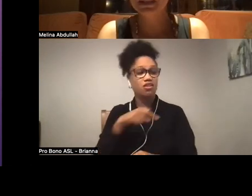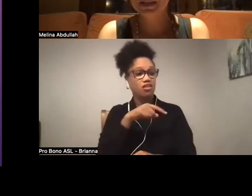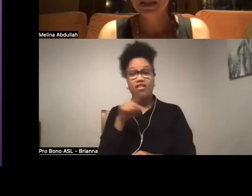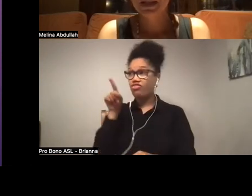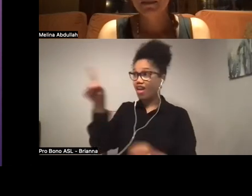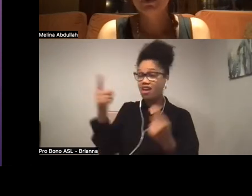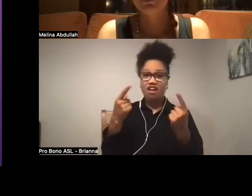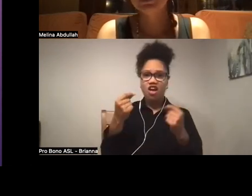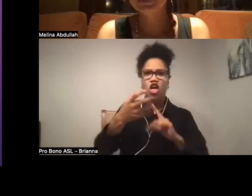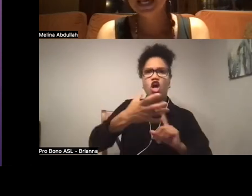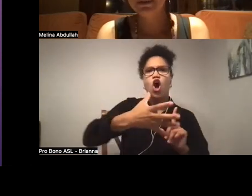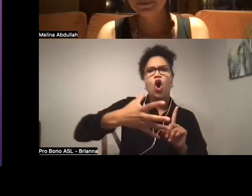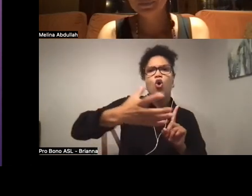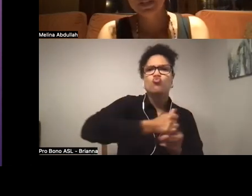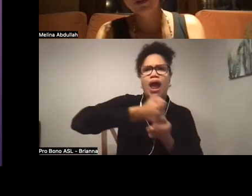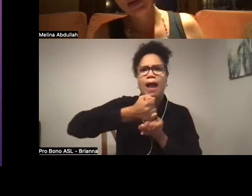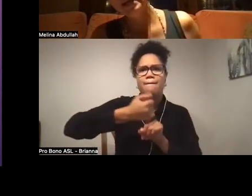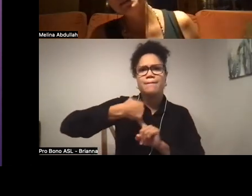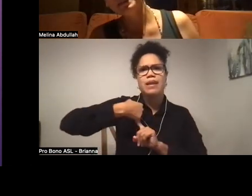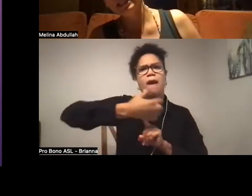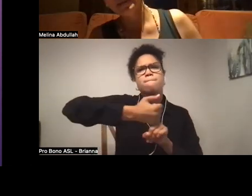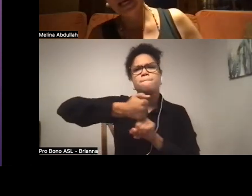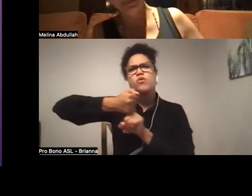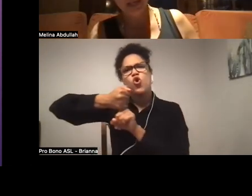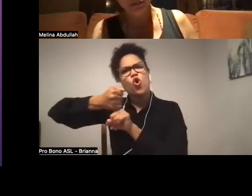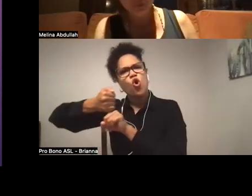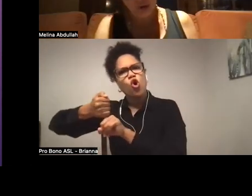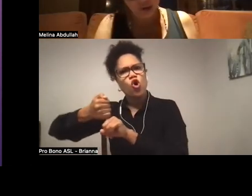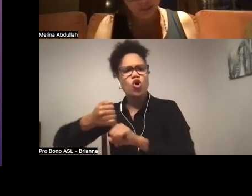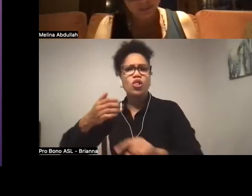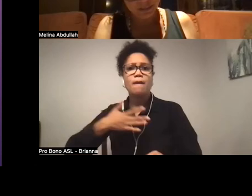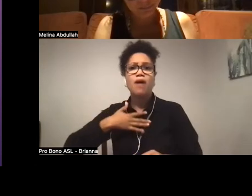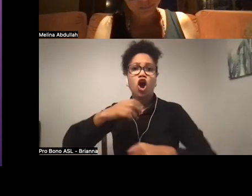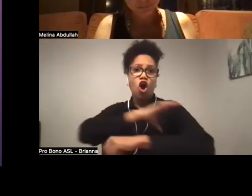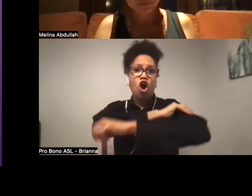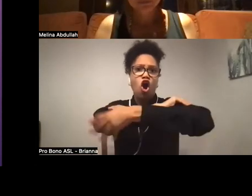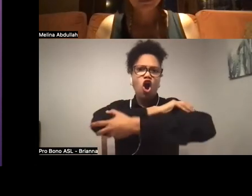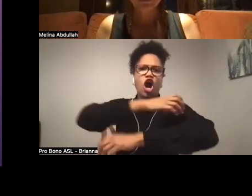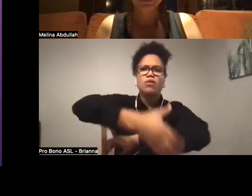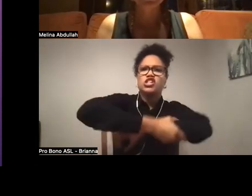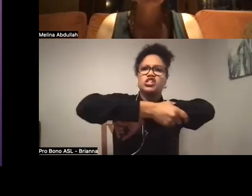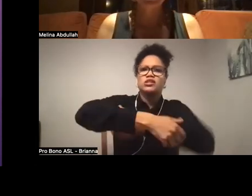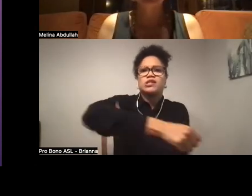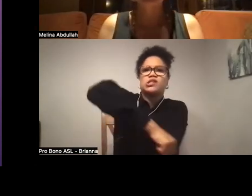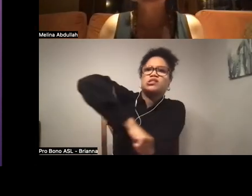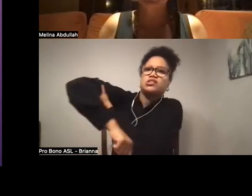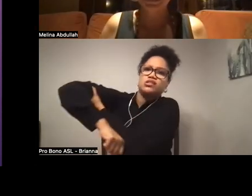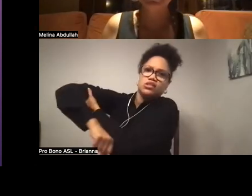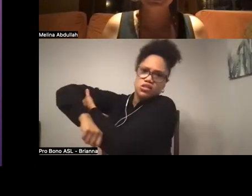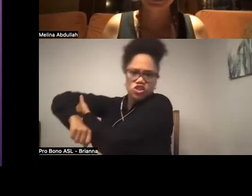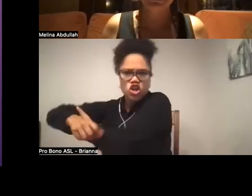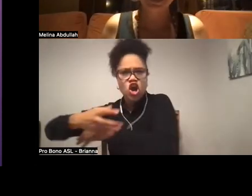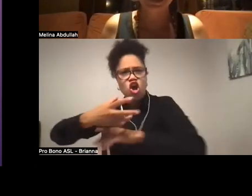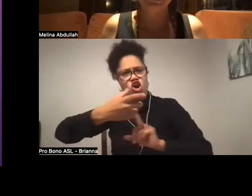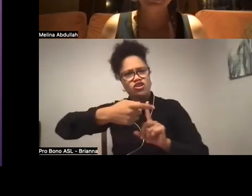me, pulled me out, grabbed me by my two arms. And then when they dragged